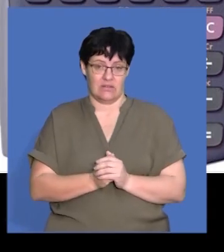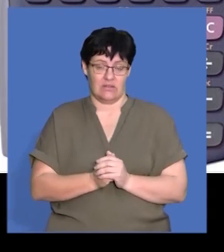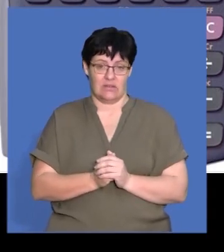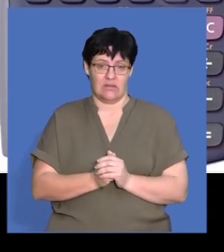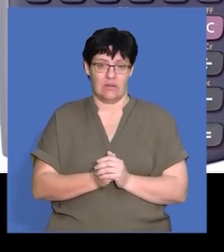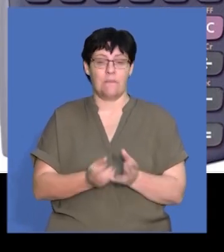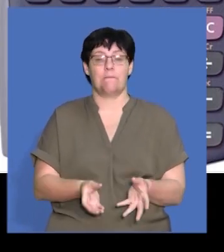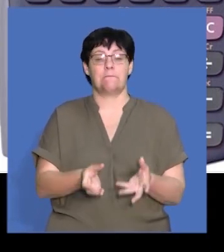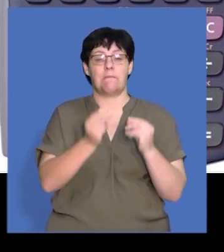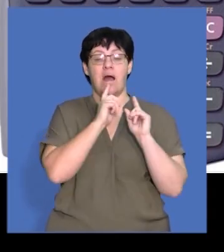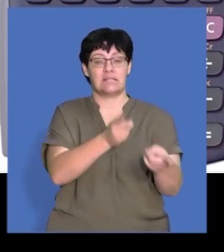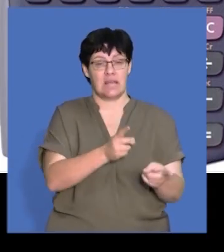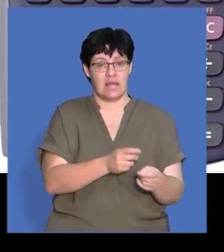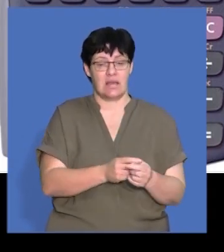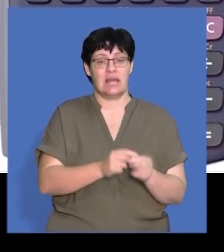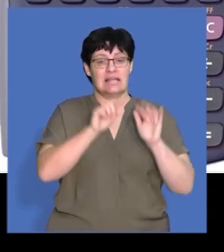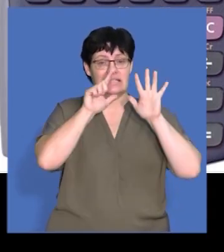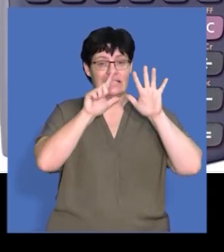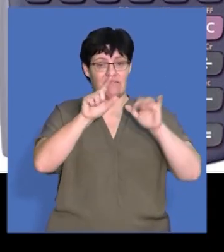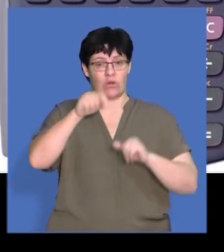And I'm going to get an answer of